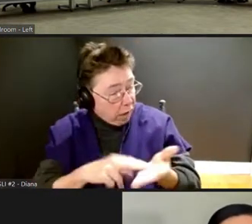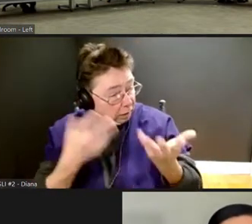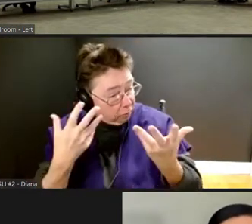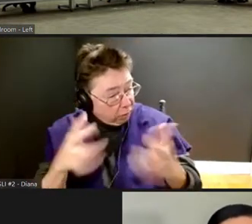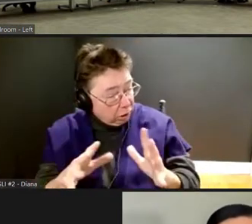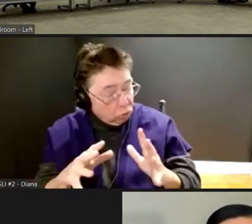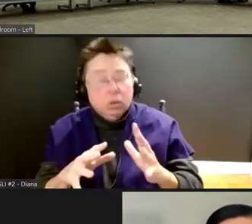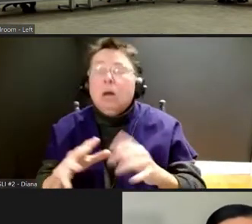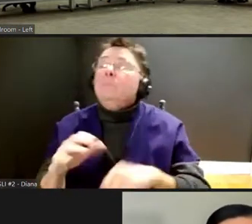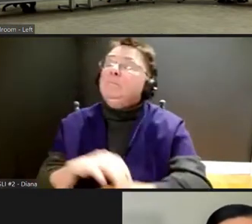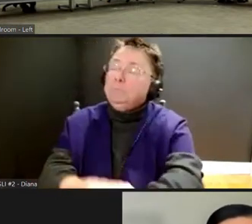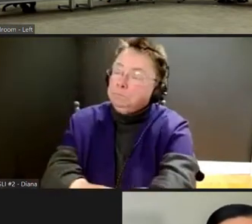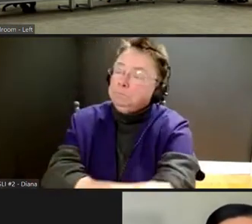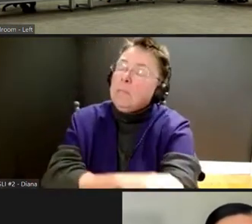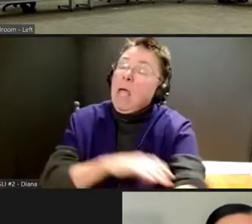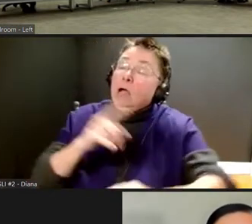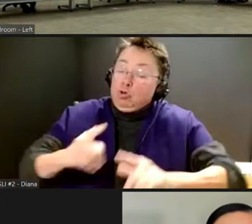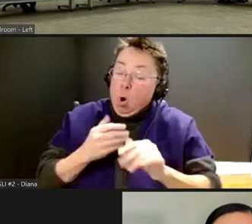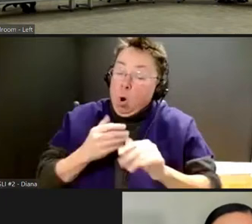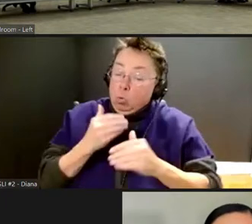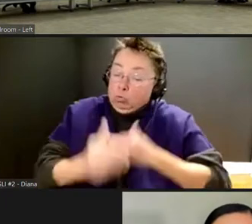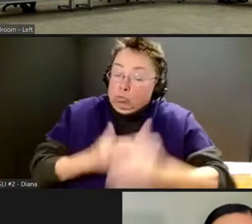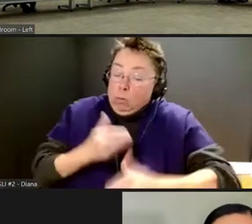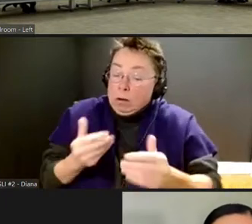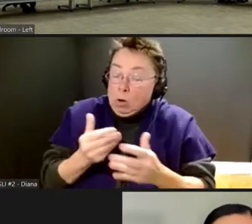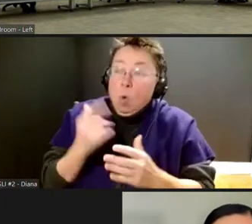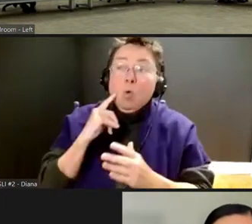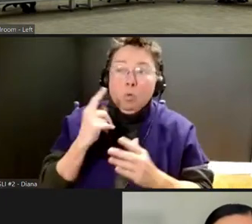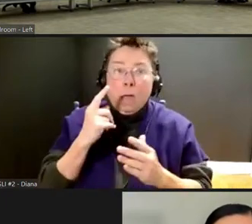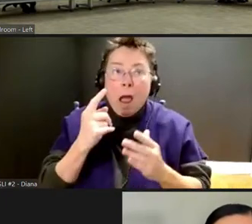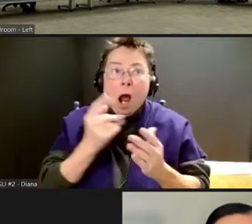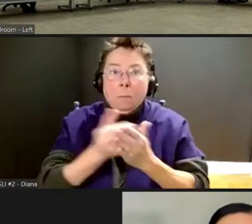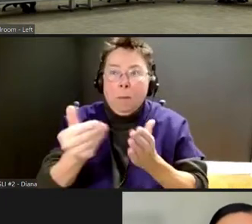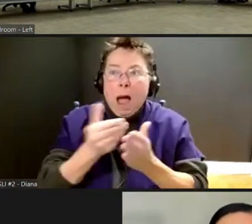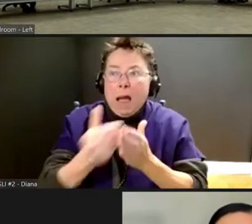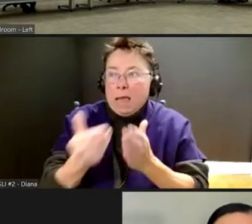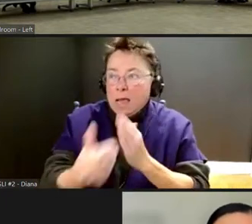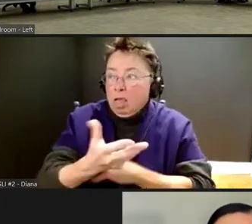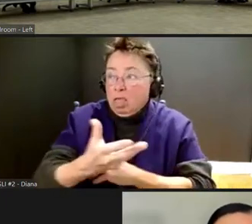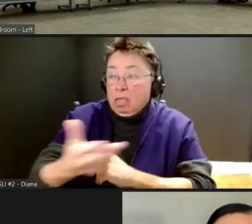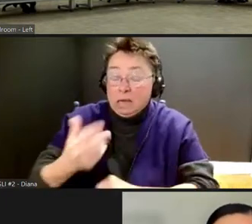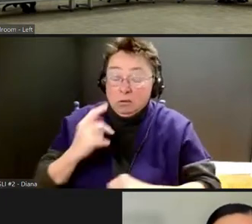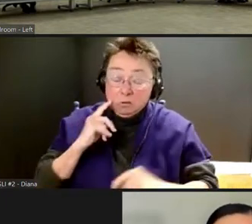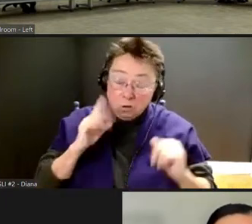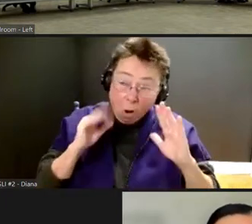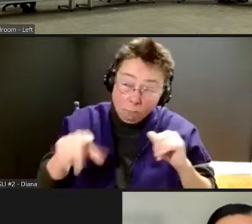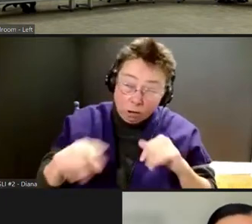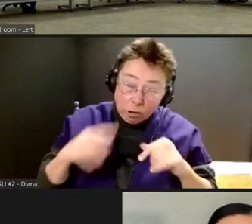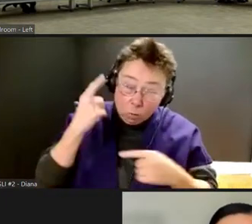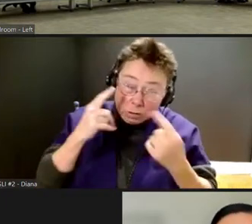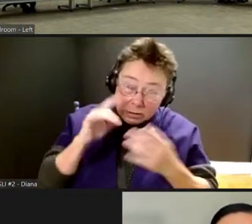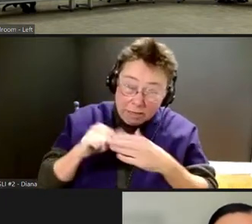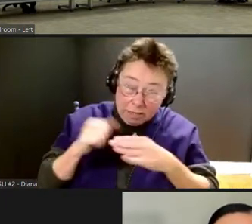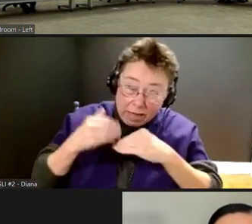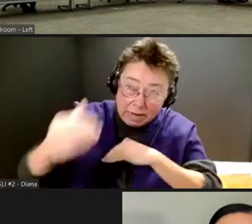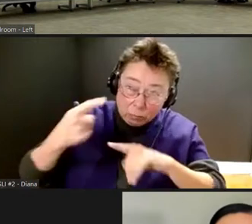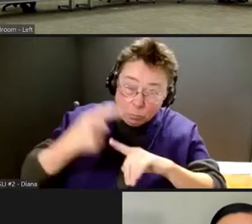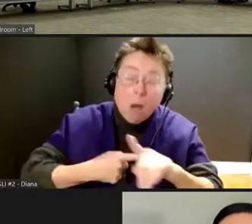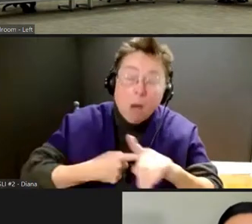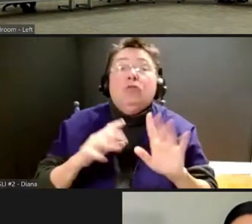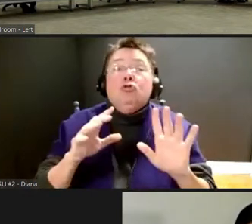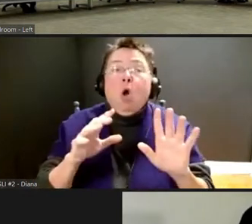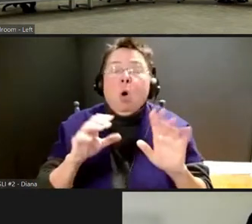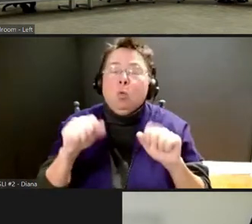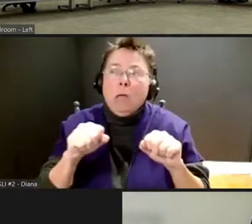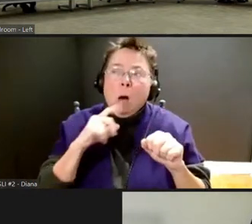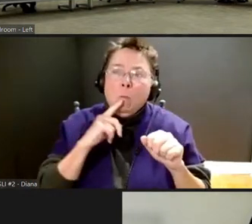Yes, the track project is actually in procurement right now. And all things being equal, hopefully you'll be considering that item next month. Okay,